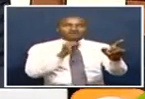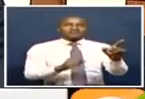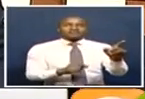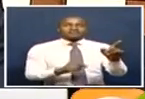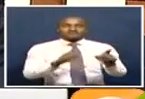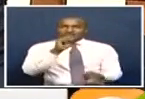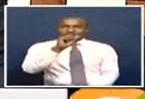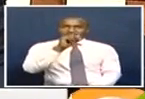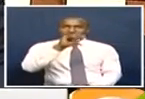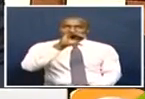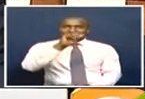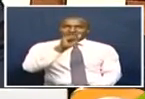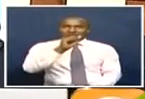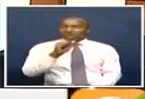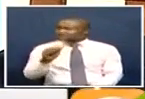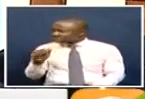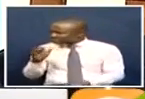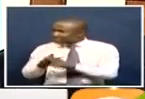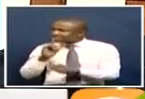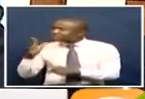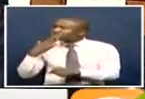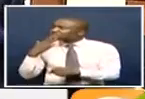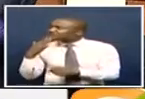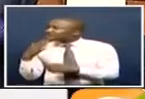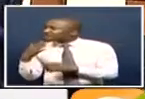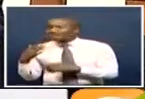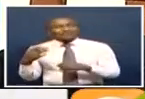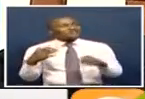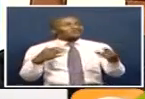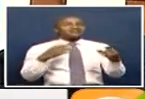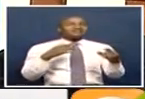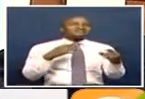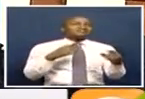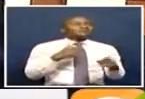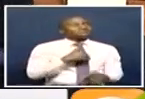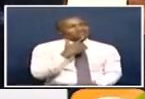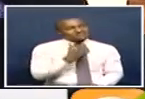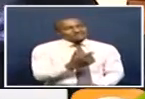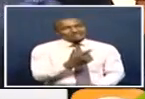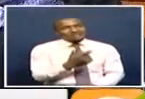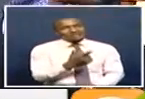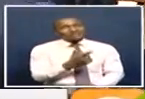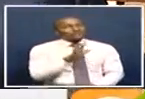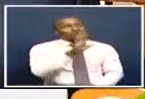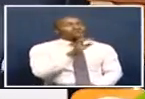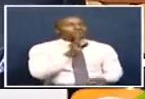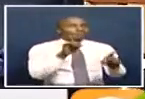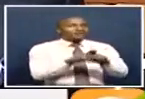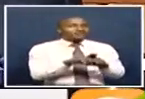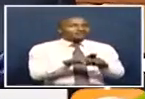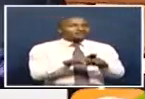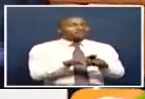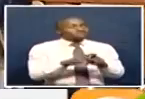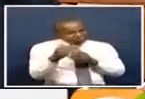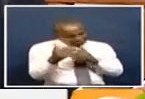say he's not really Luya. No, it doesn't matter whether he's a... You know, I said, look, your brother is the one who is close